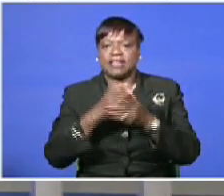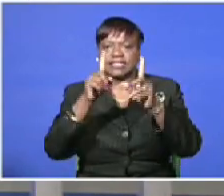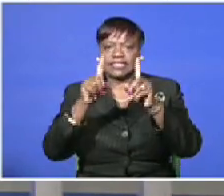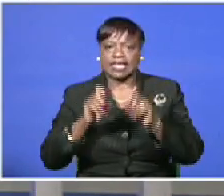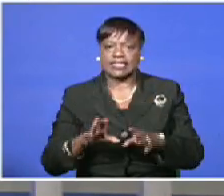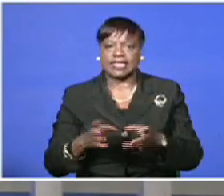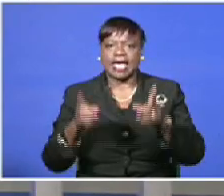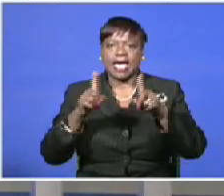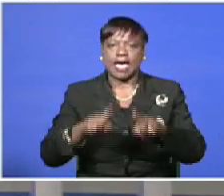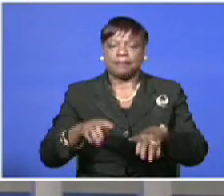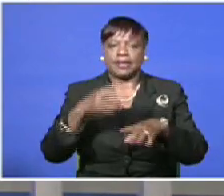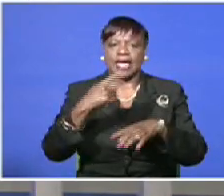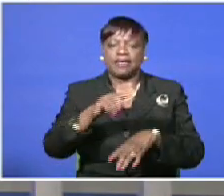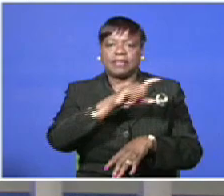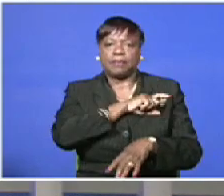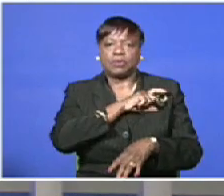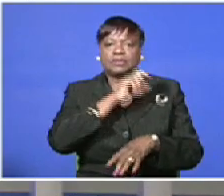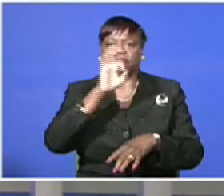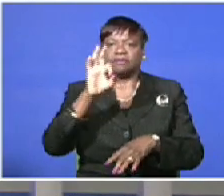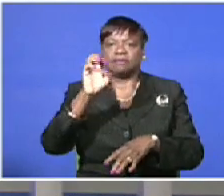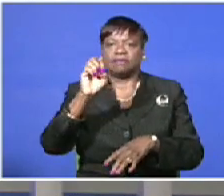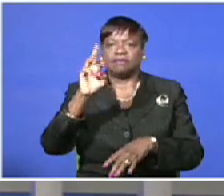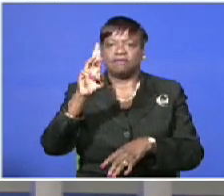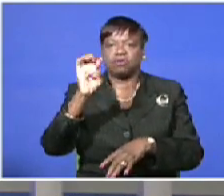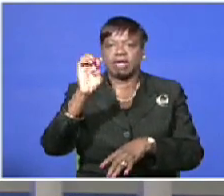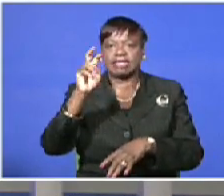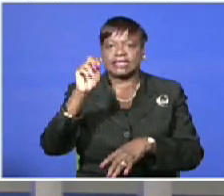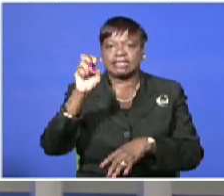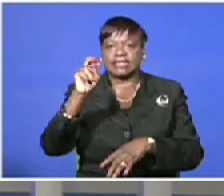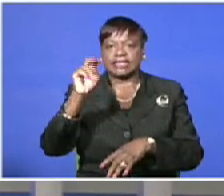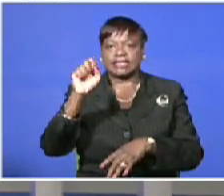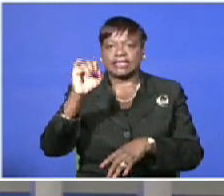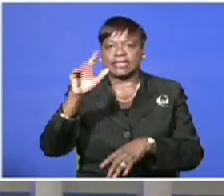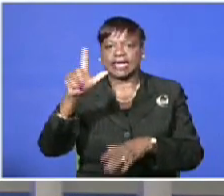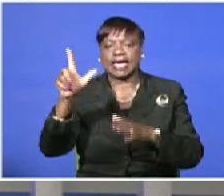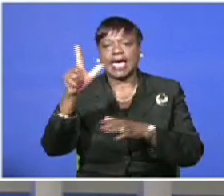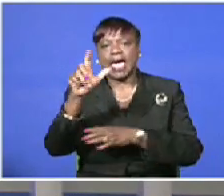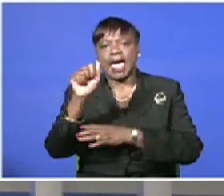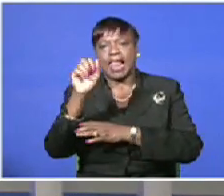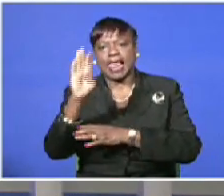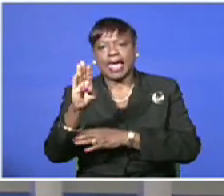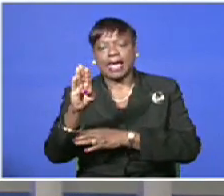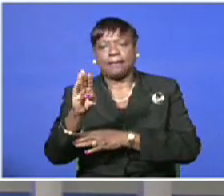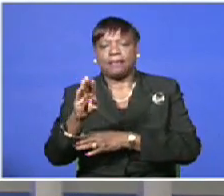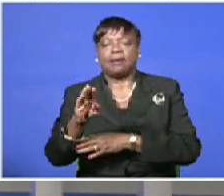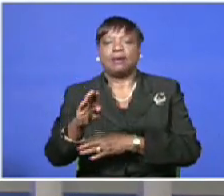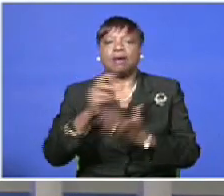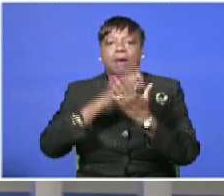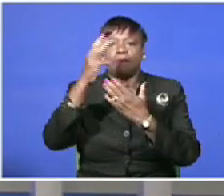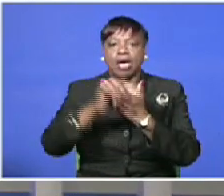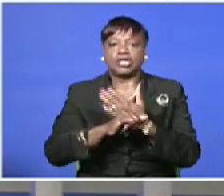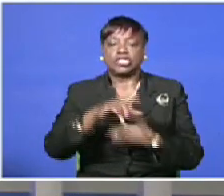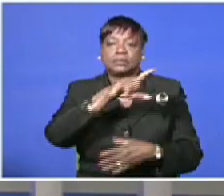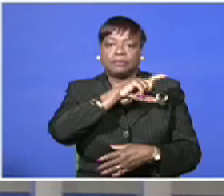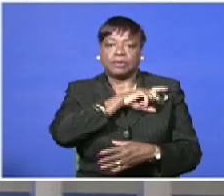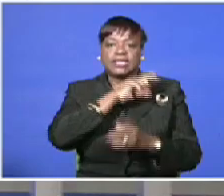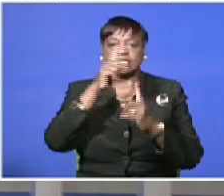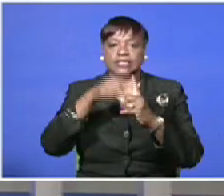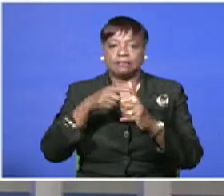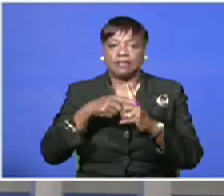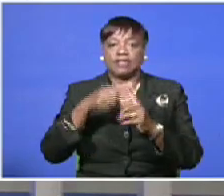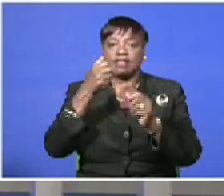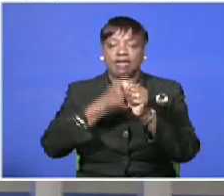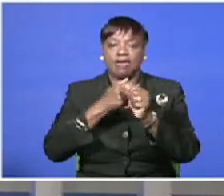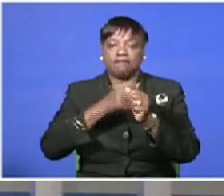Royal Bahamas Police Force Forensic Lab. March is Police Month, and every week will feature a department of the police